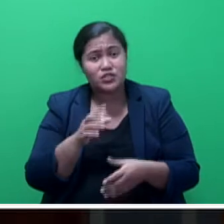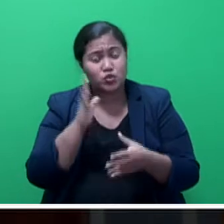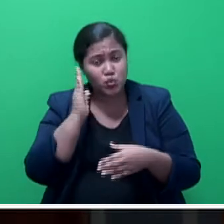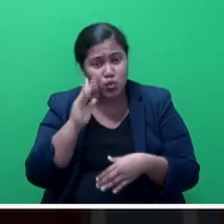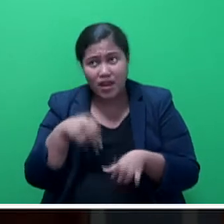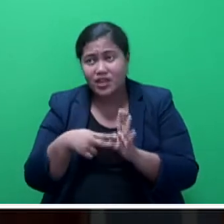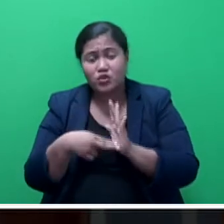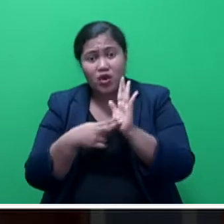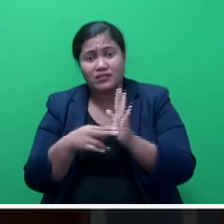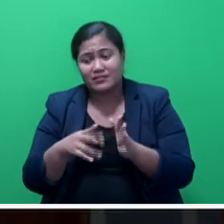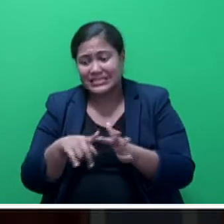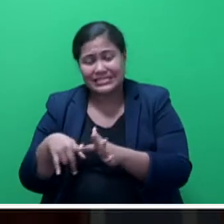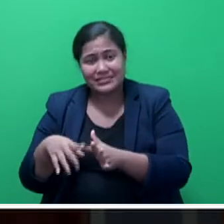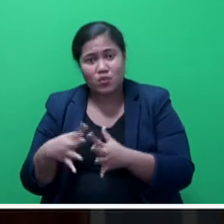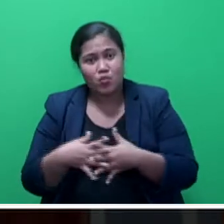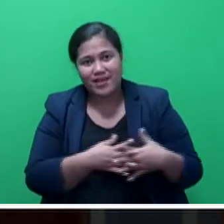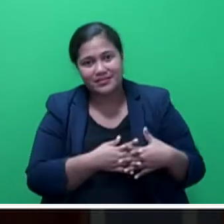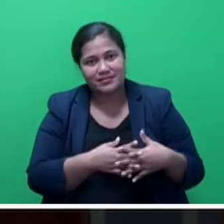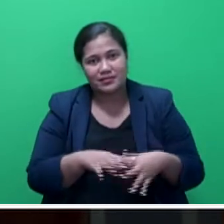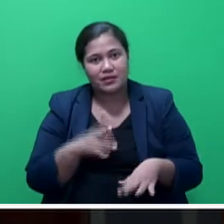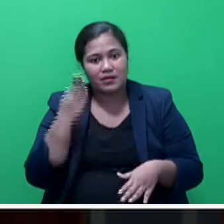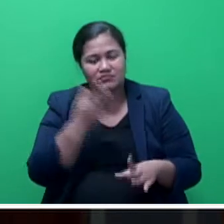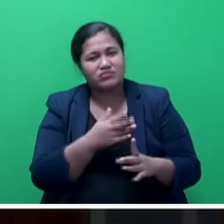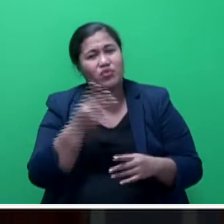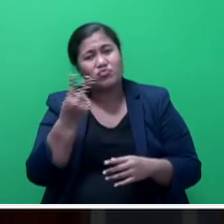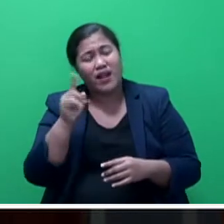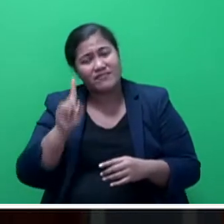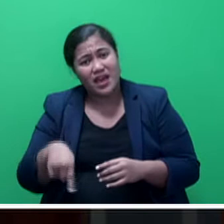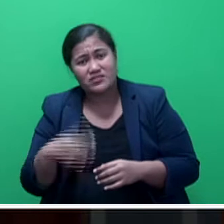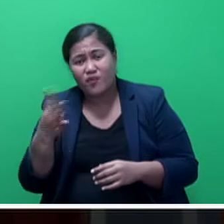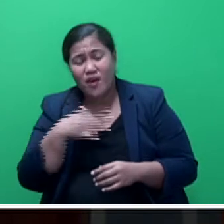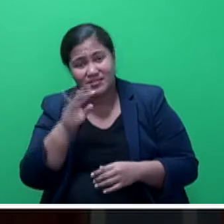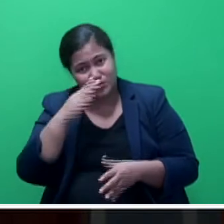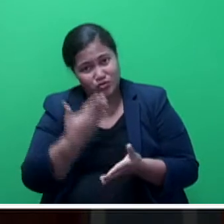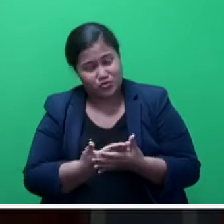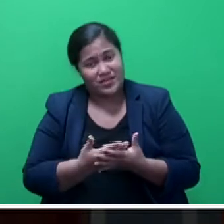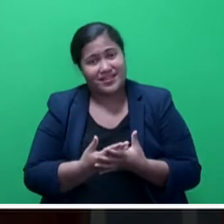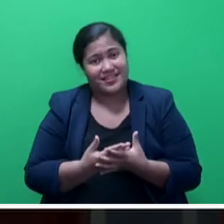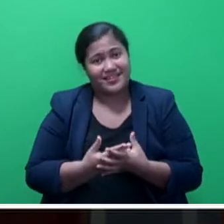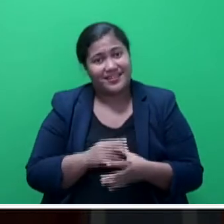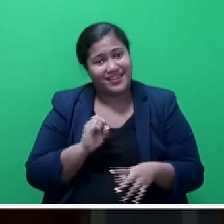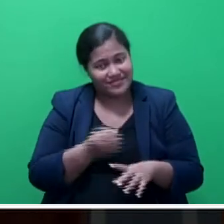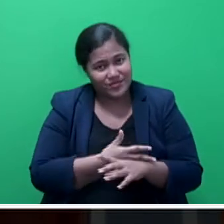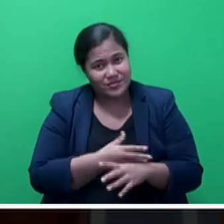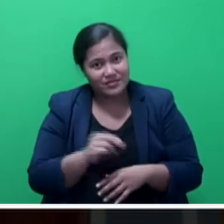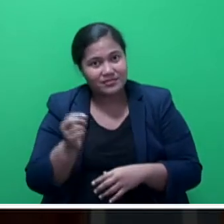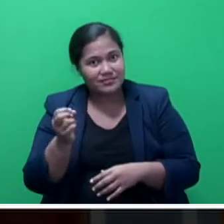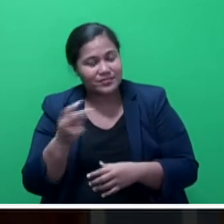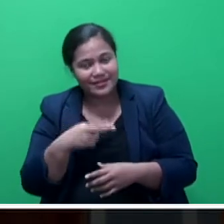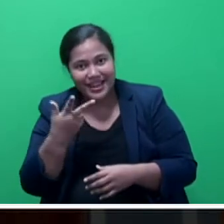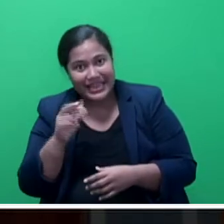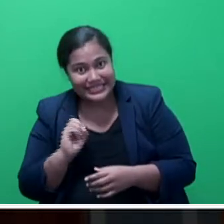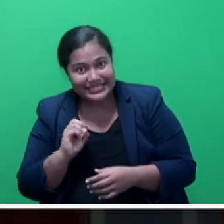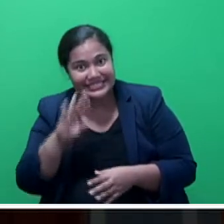northern, eastern and western division, directly affecting 12,400 students and 890 teachers. To break it down, this